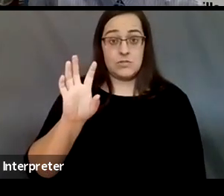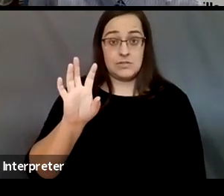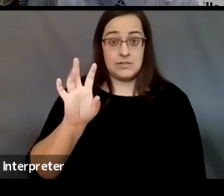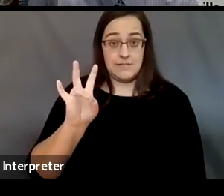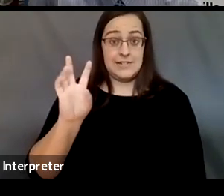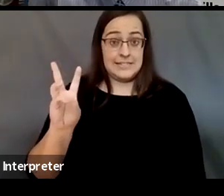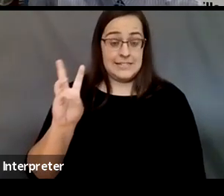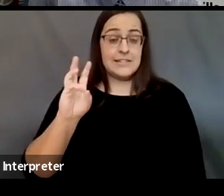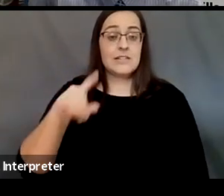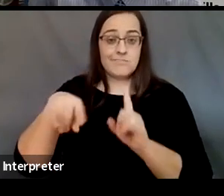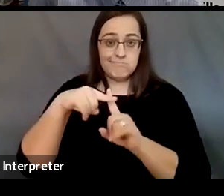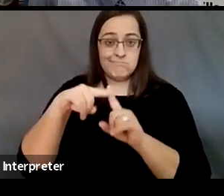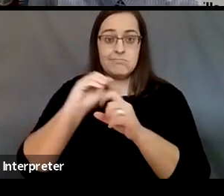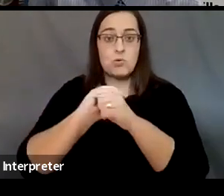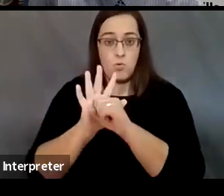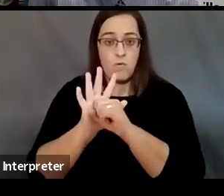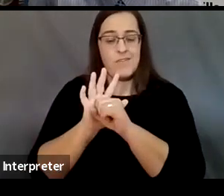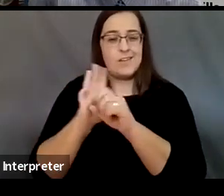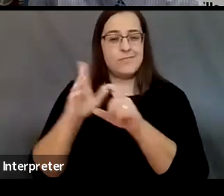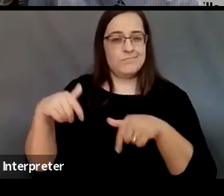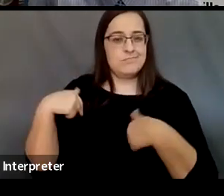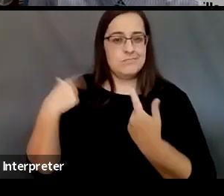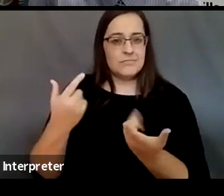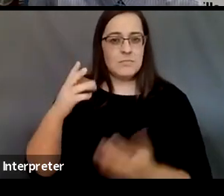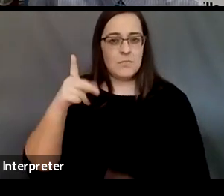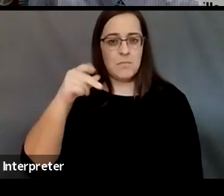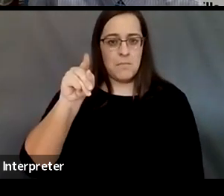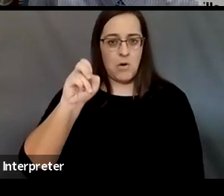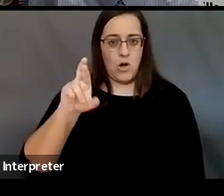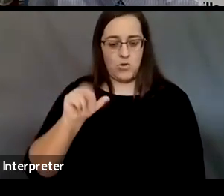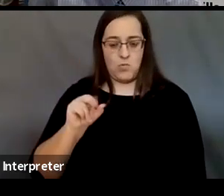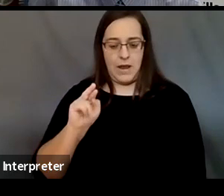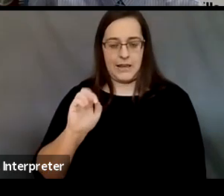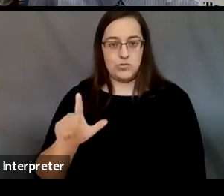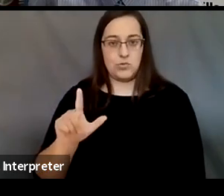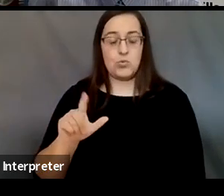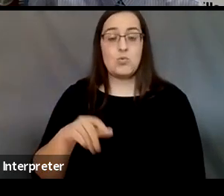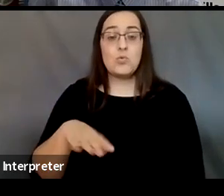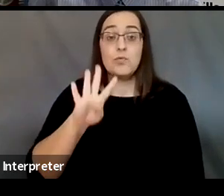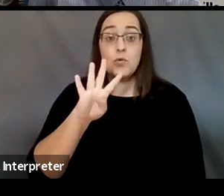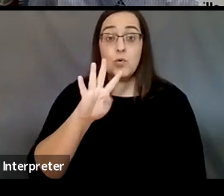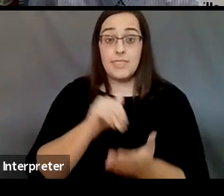7,676 cases of COVID-19 reported in Potter and Randall counties,